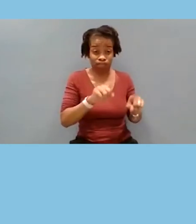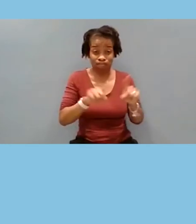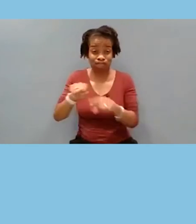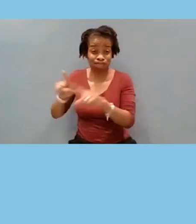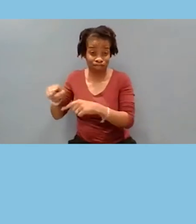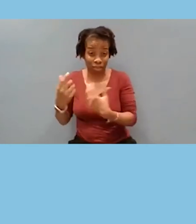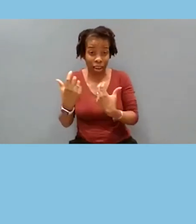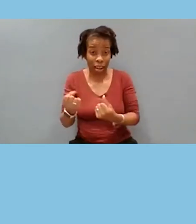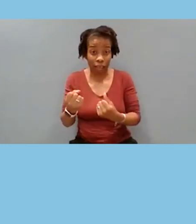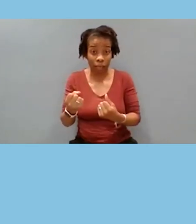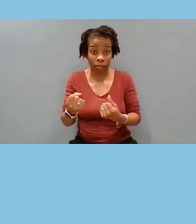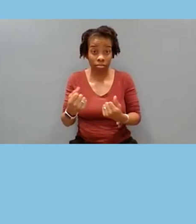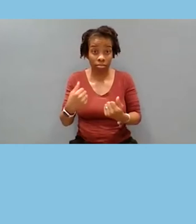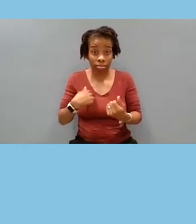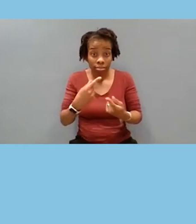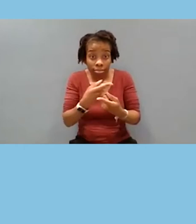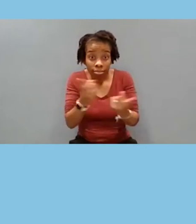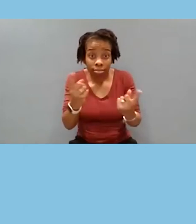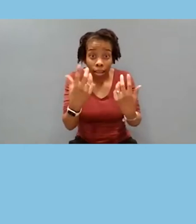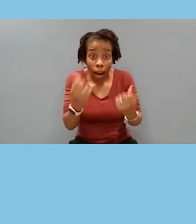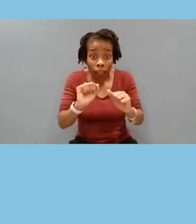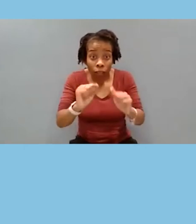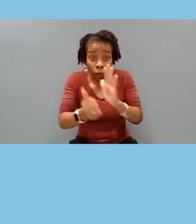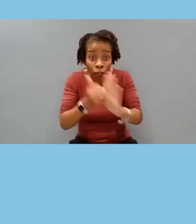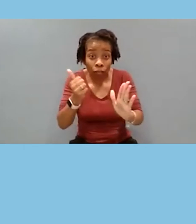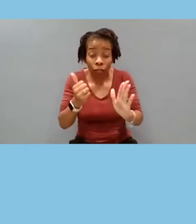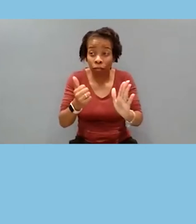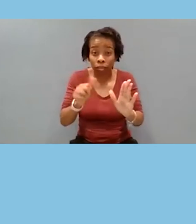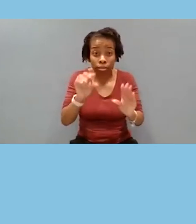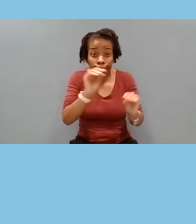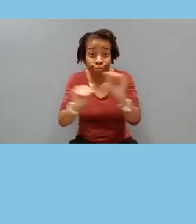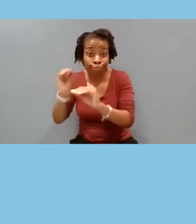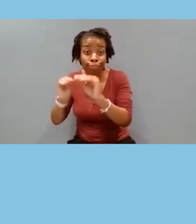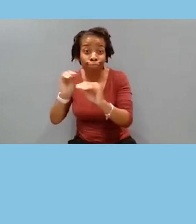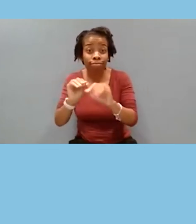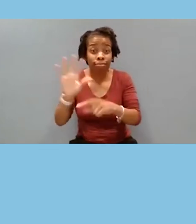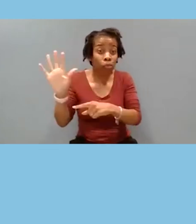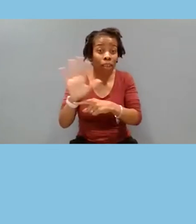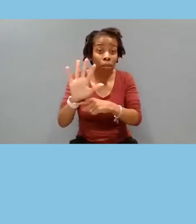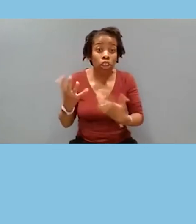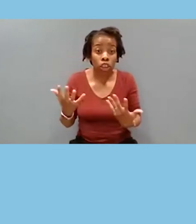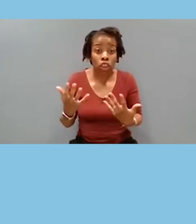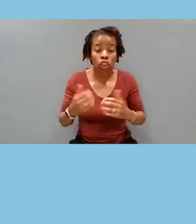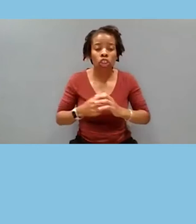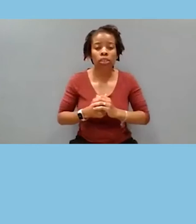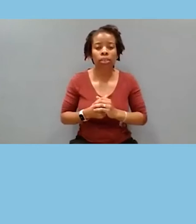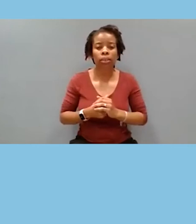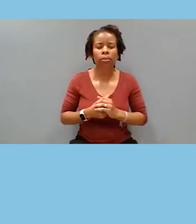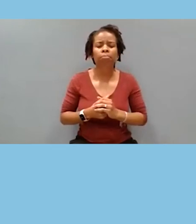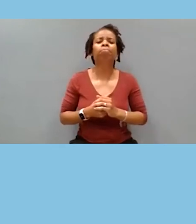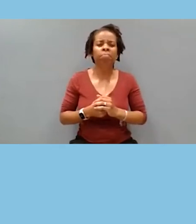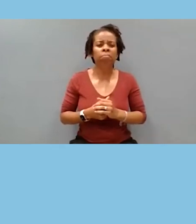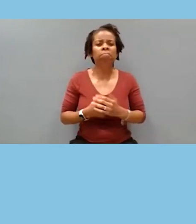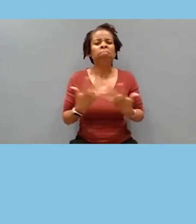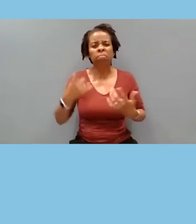that you do. It might be part of your identity. There might be some people who say, I am